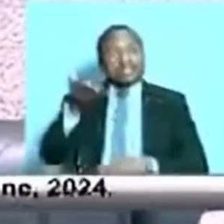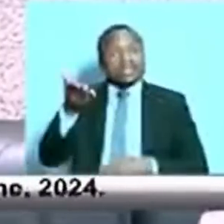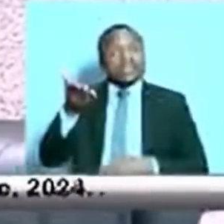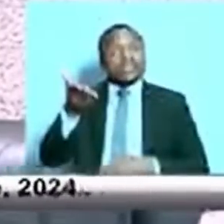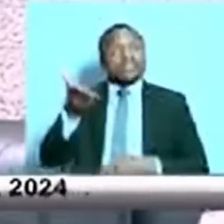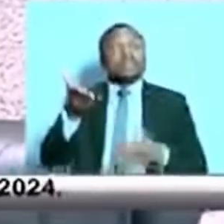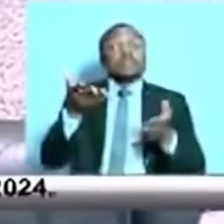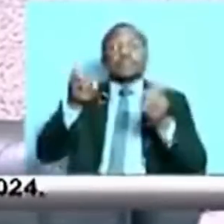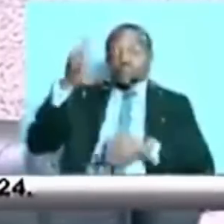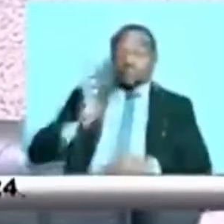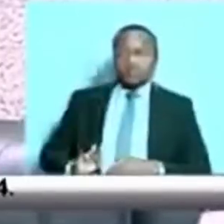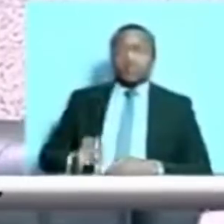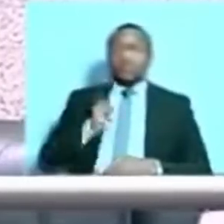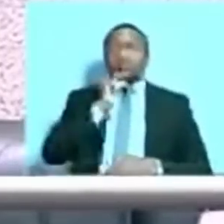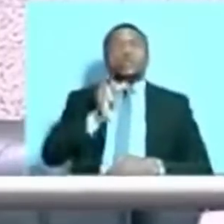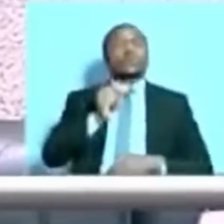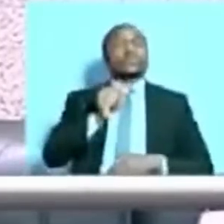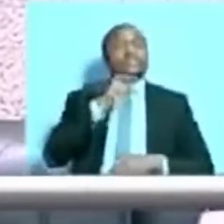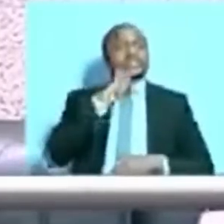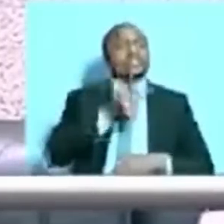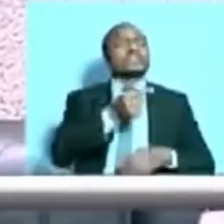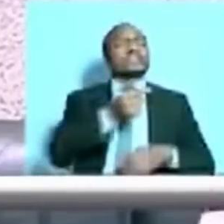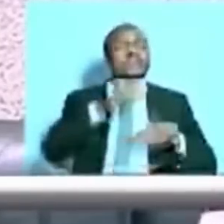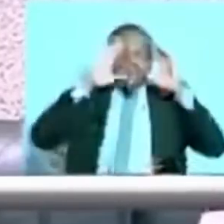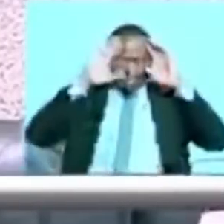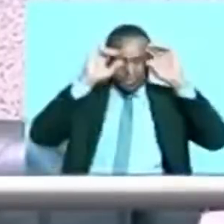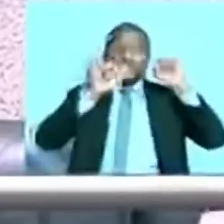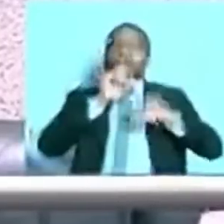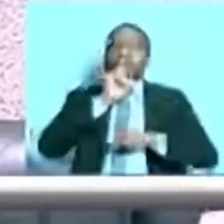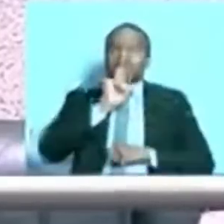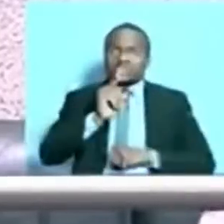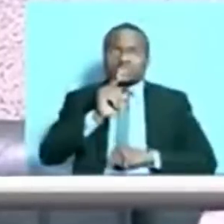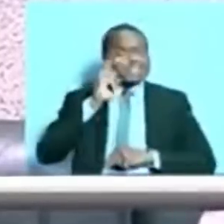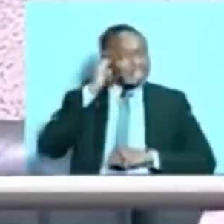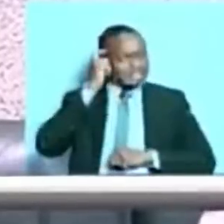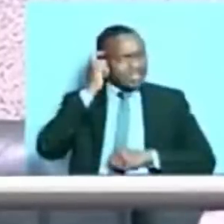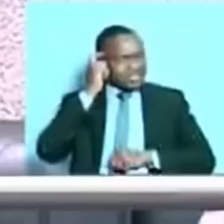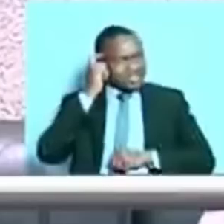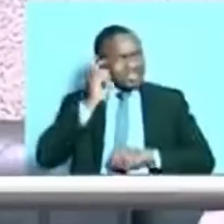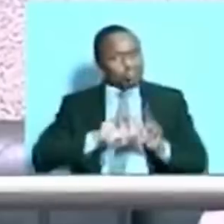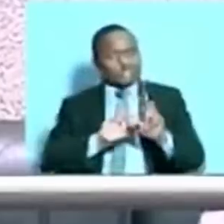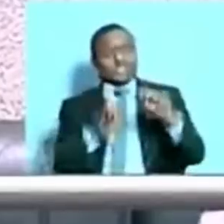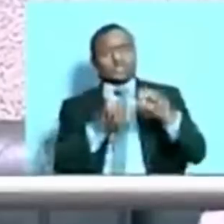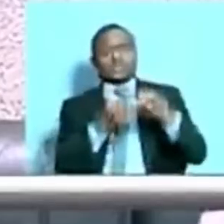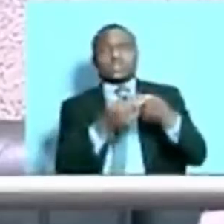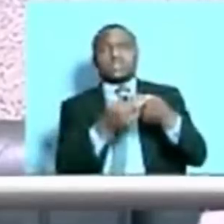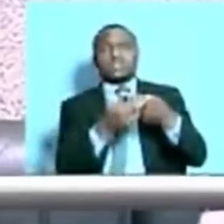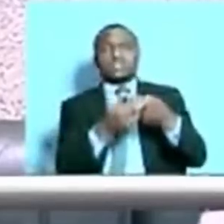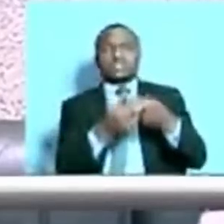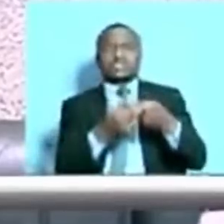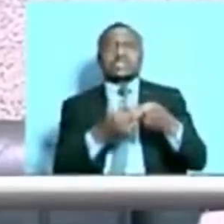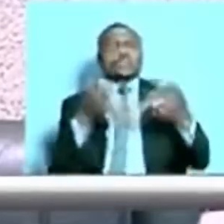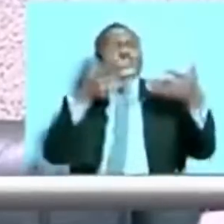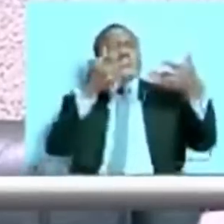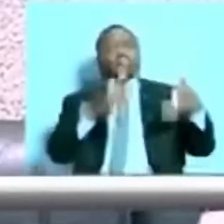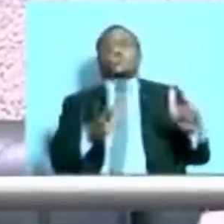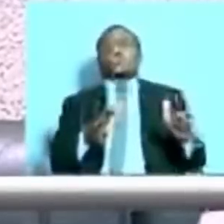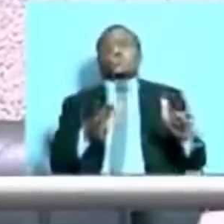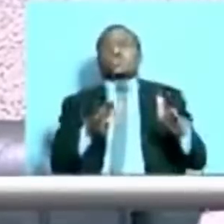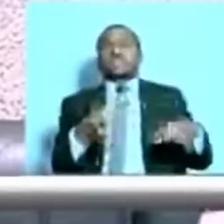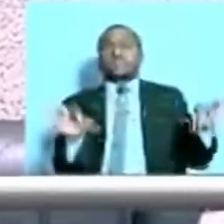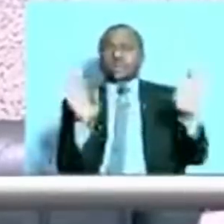want to benefit. They will not tell him the truth. Because they think by the two reconciling, they will lose